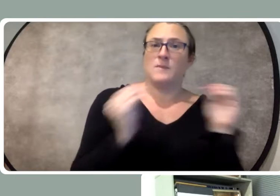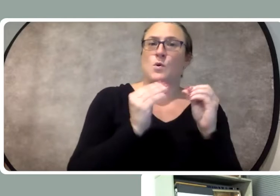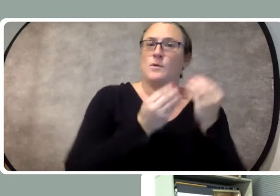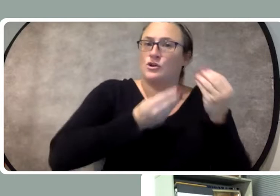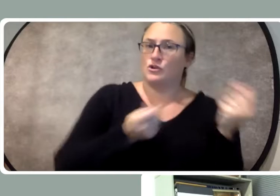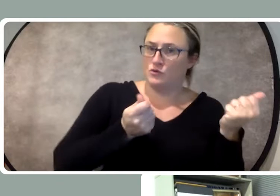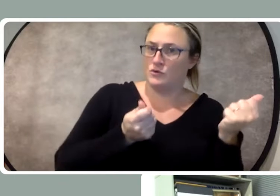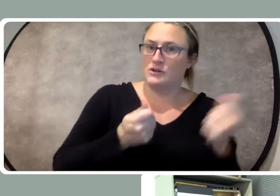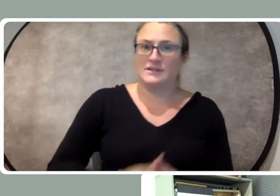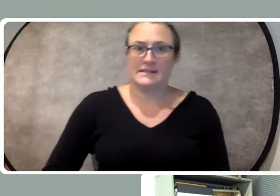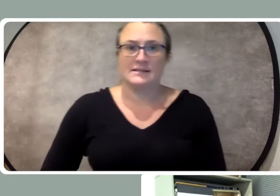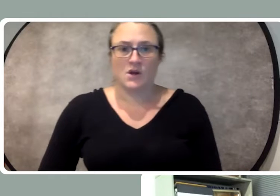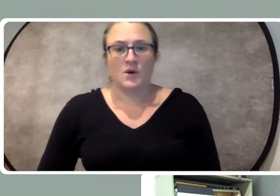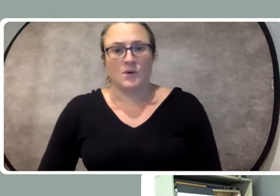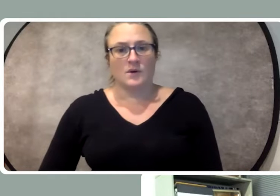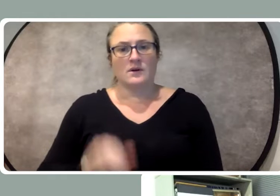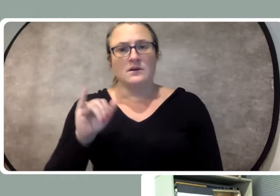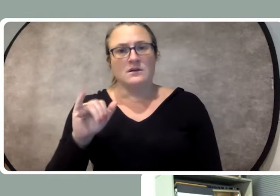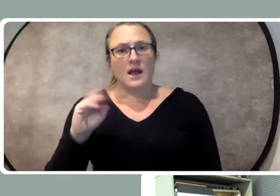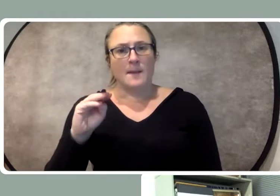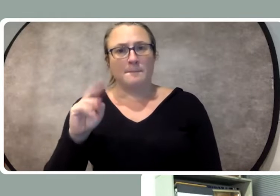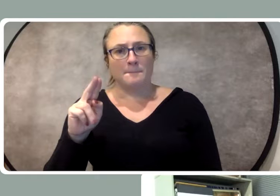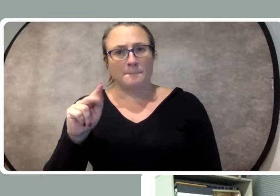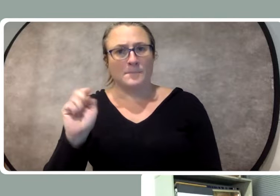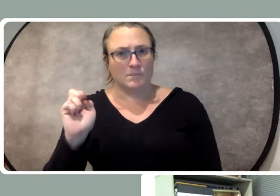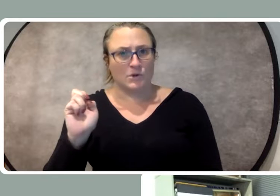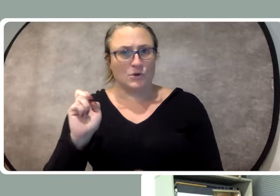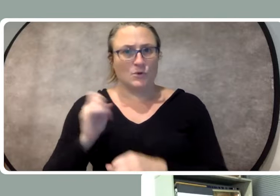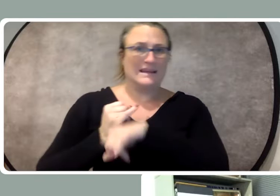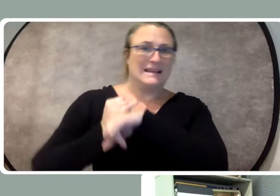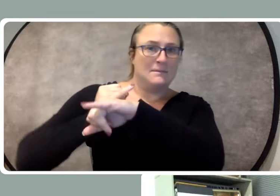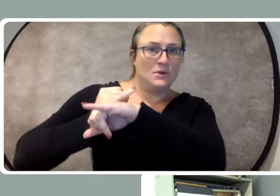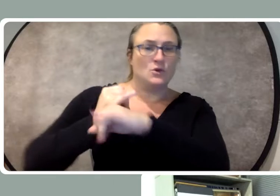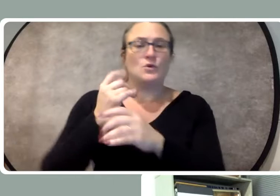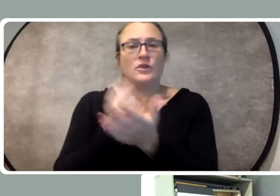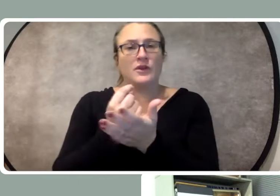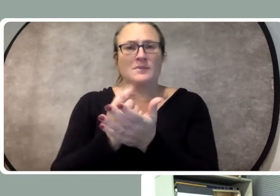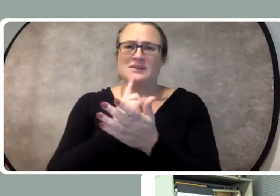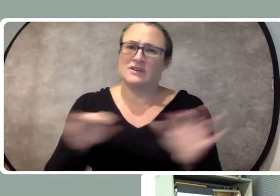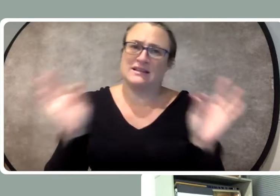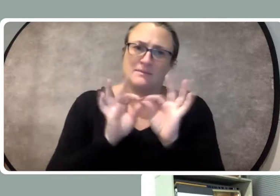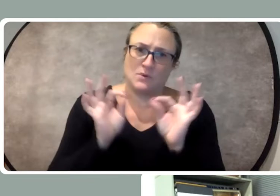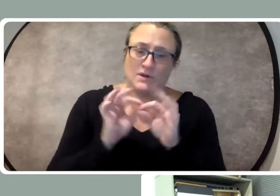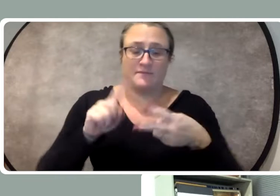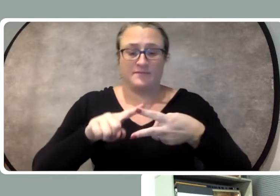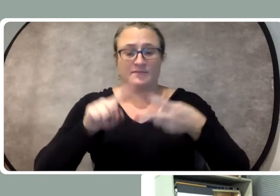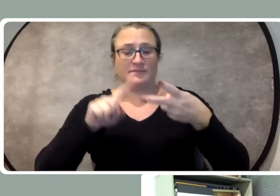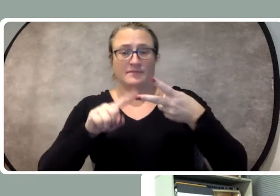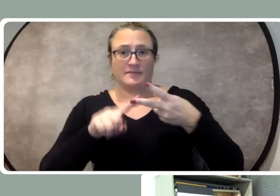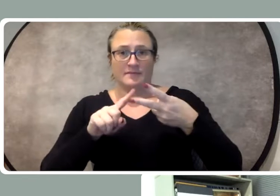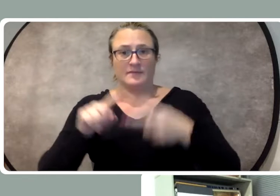chemo. So immune therapy really is a very big development for triple negative breast cancer. The second one is antibody